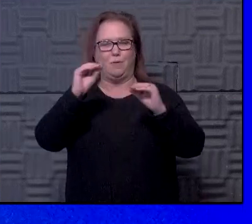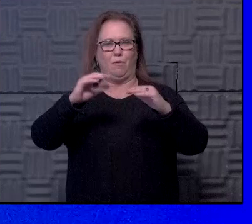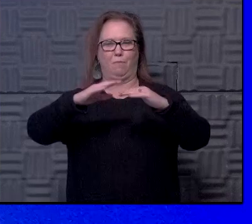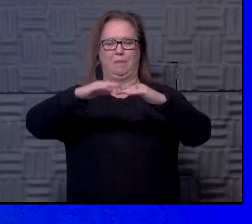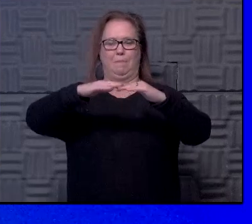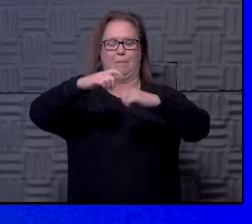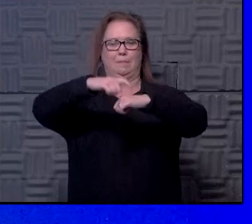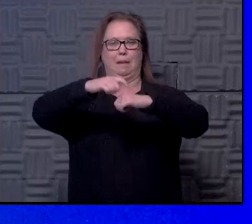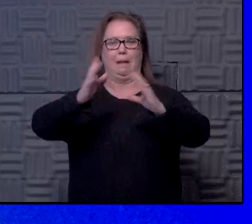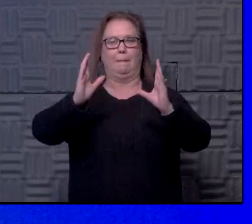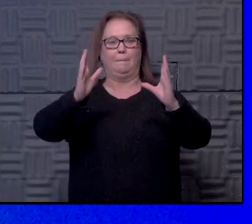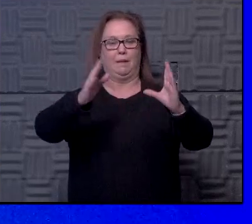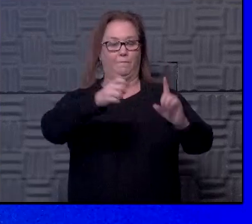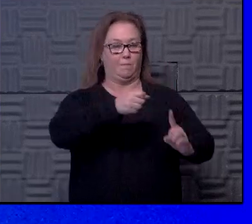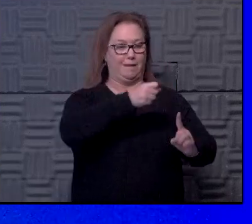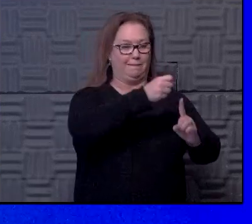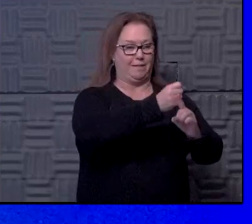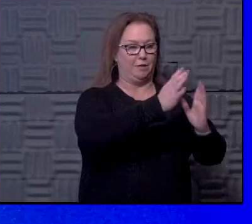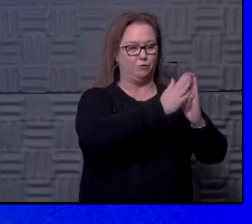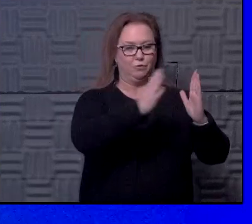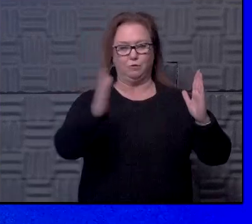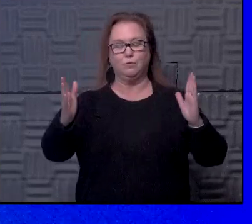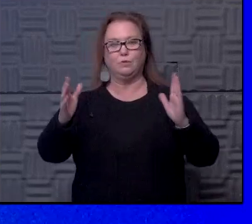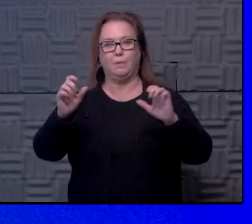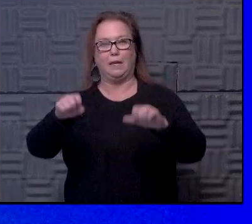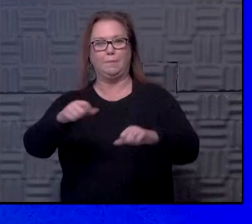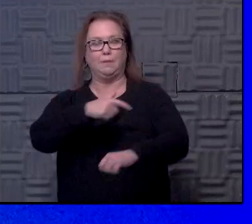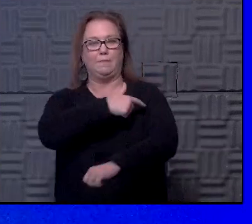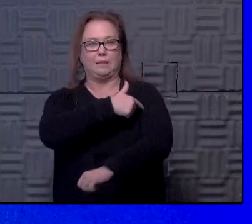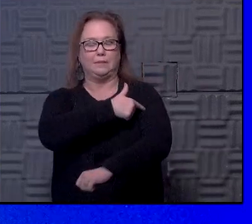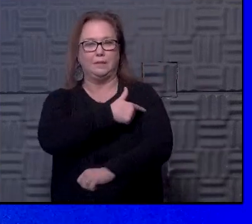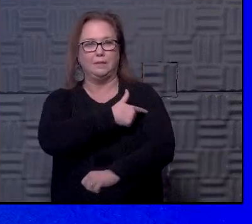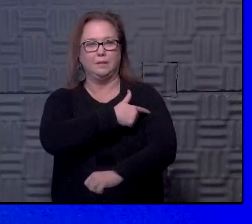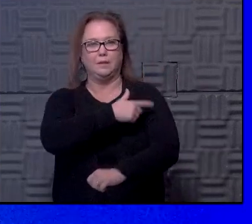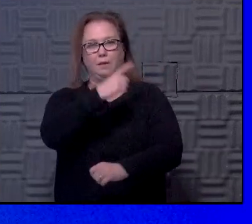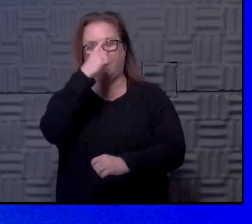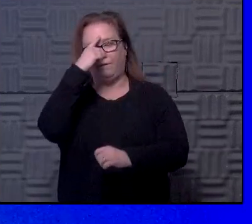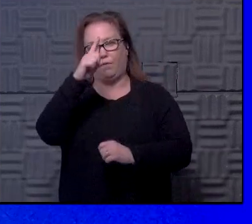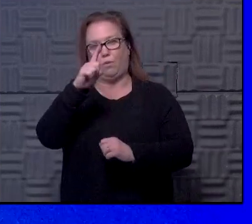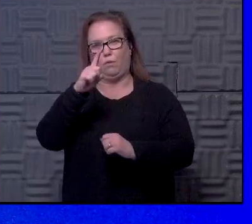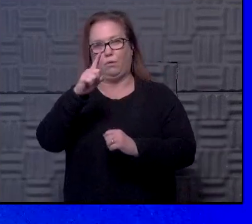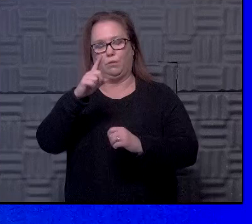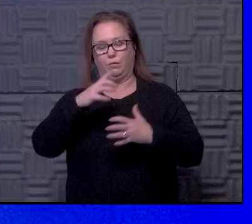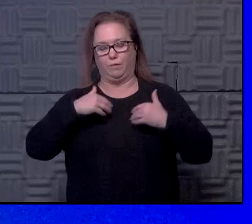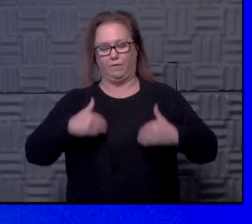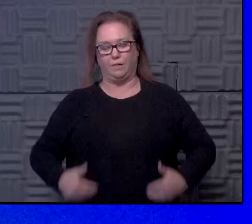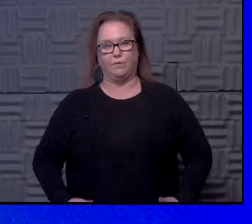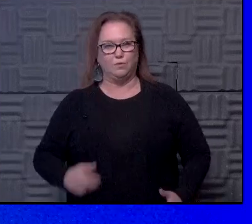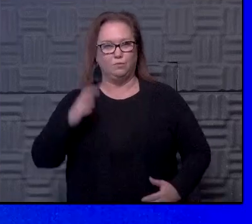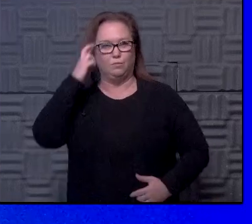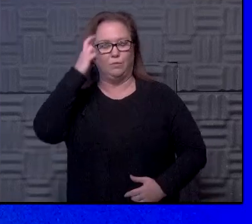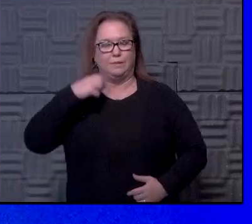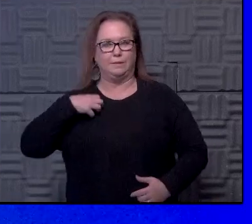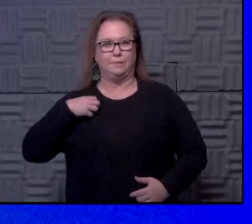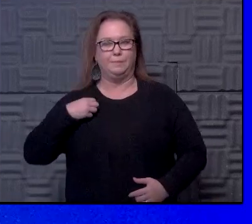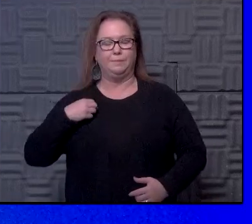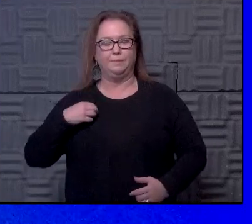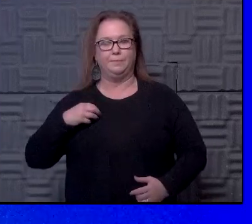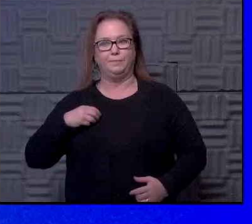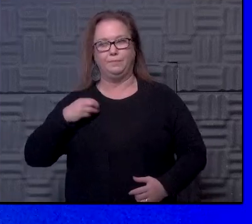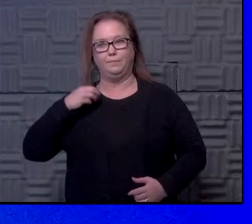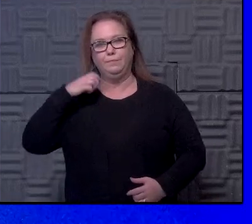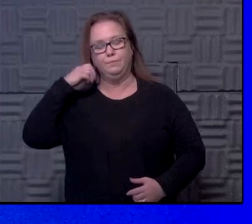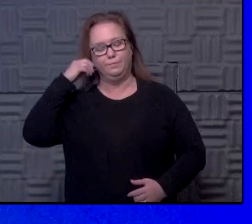minimal time from infection to being able to vaccine for the physiologic reasons. It's more for